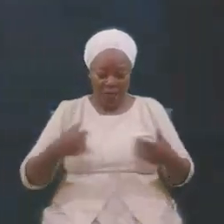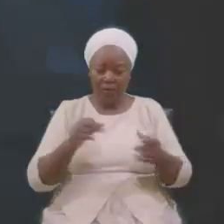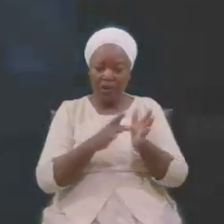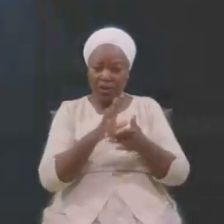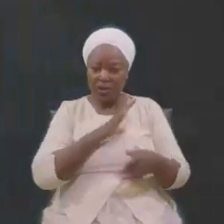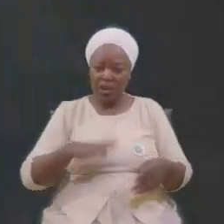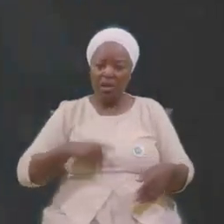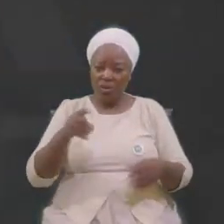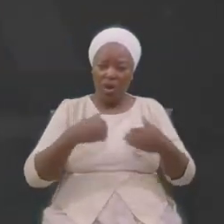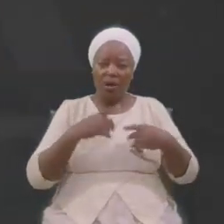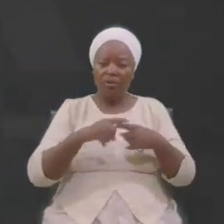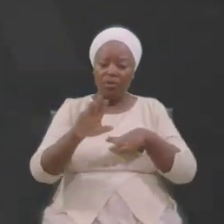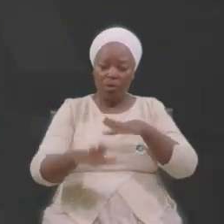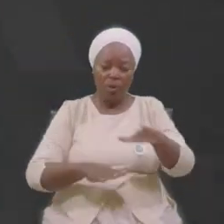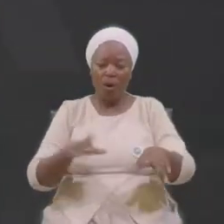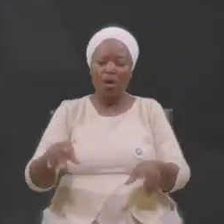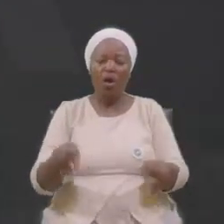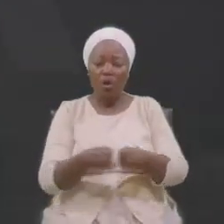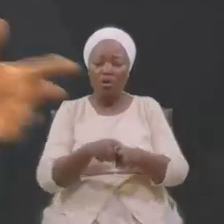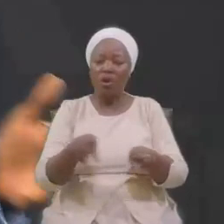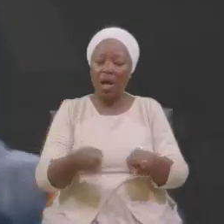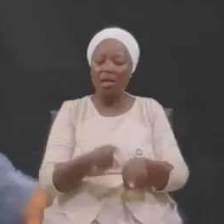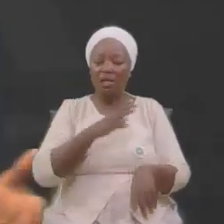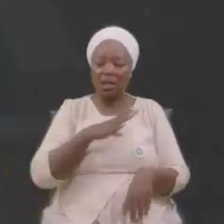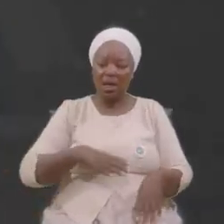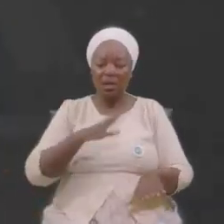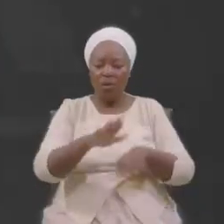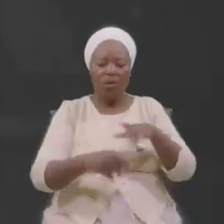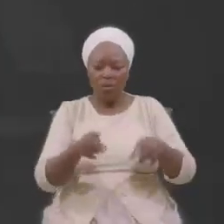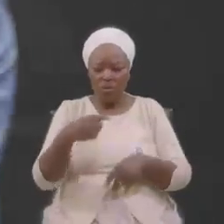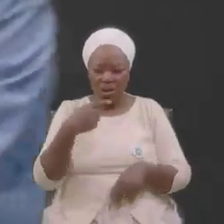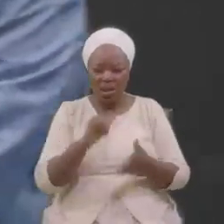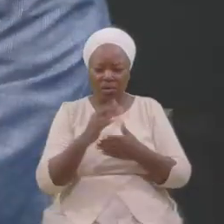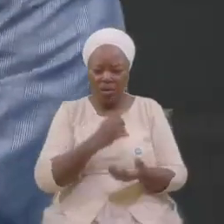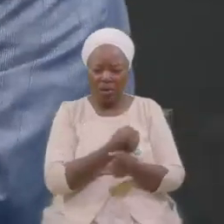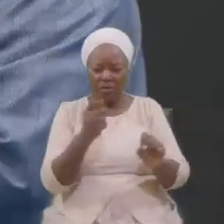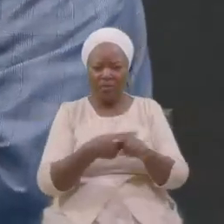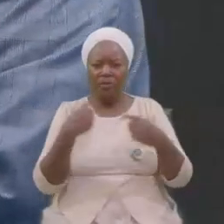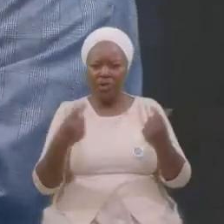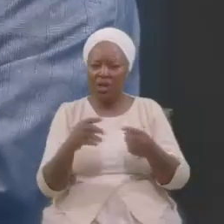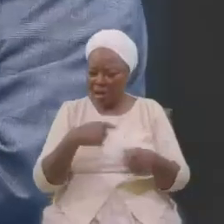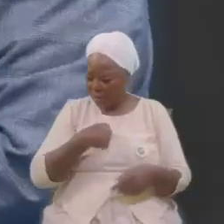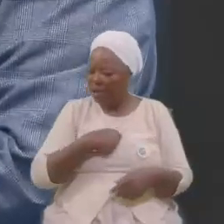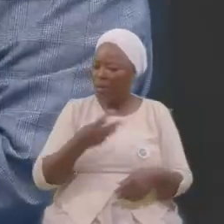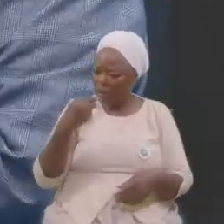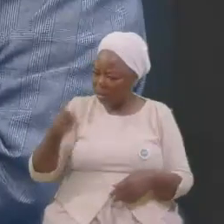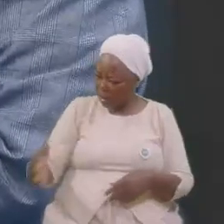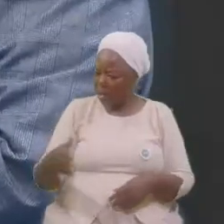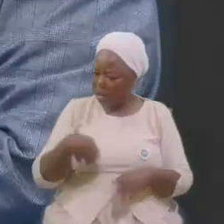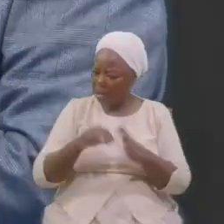even as Christ walked. You say you are converted, you say, I was there.